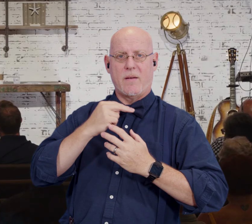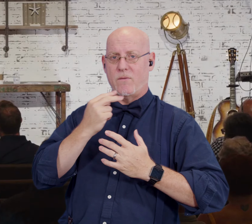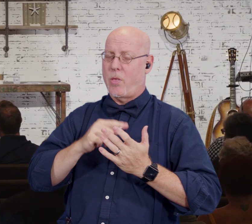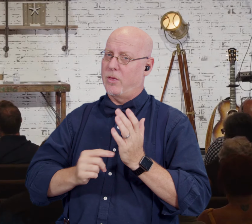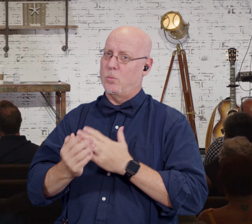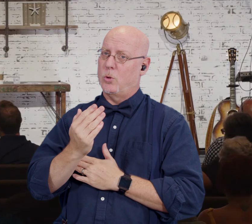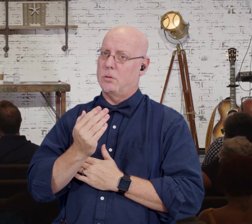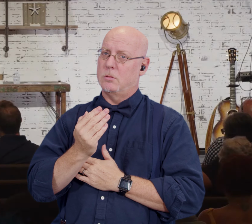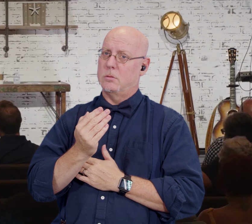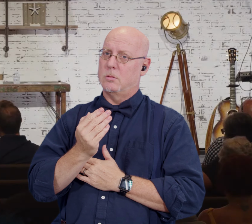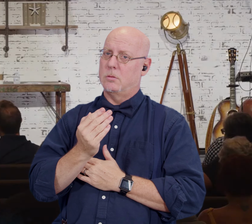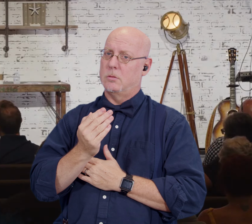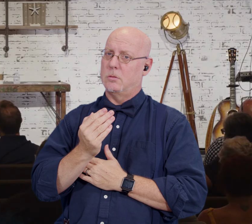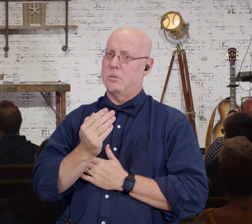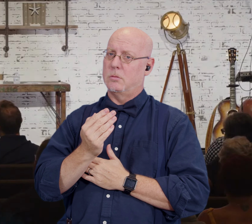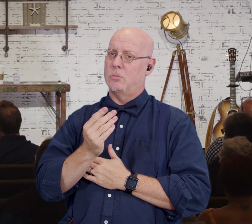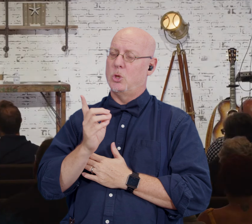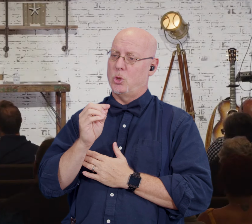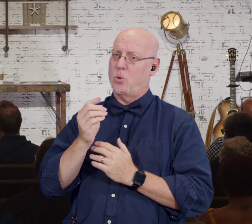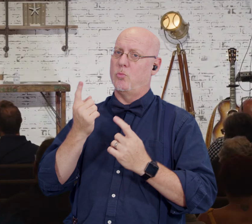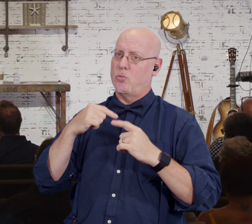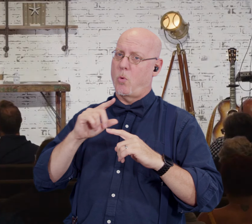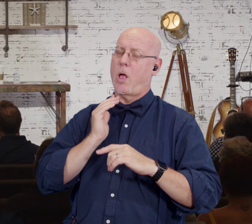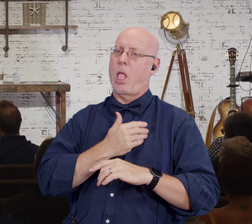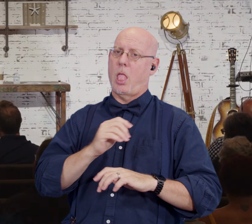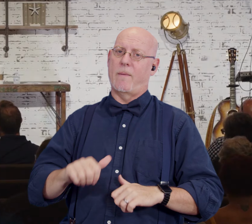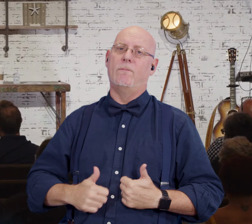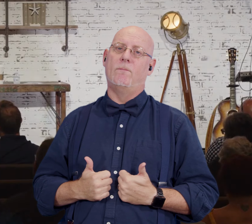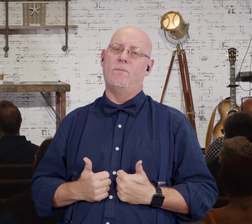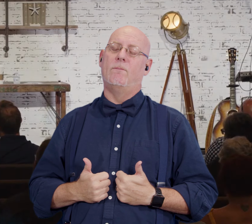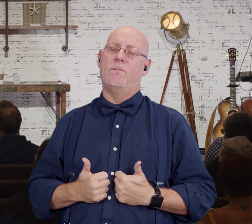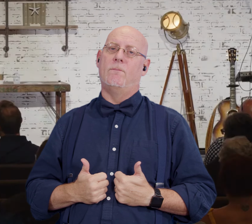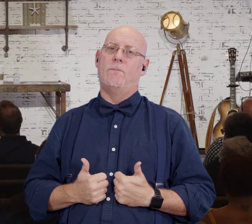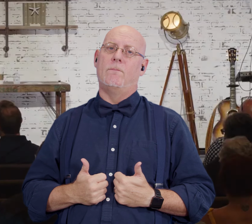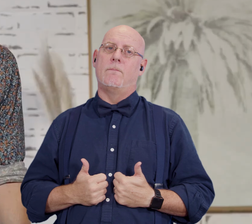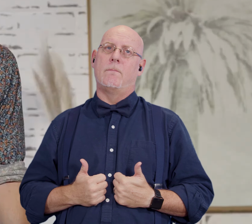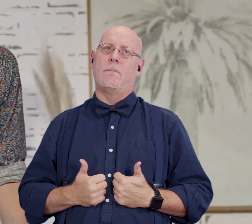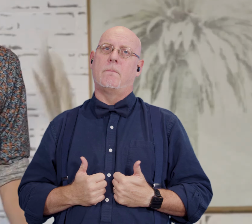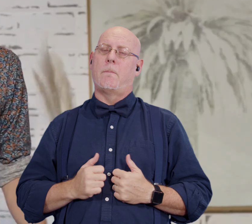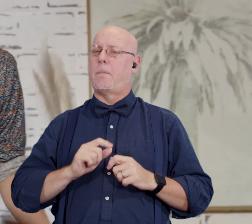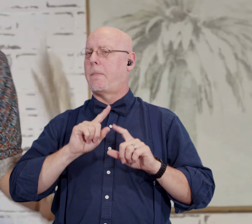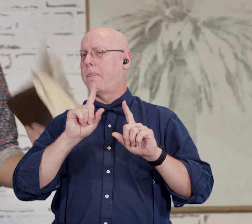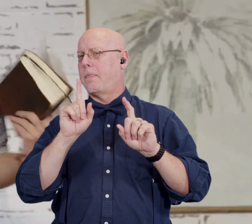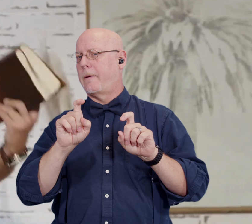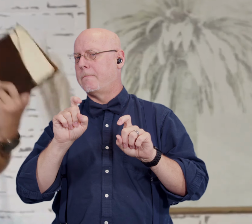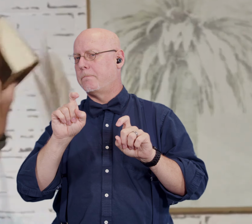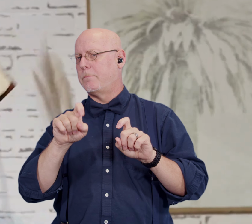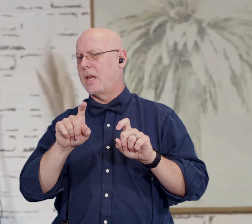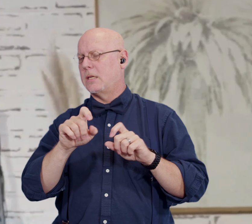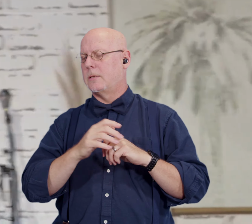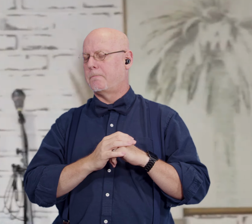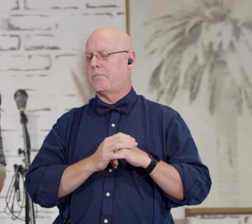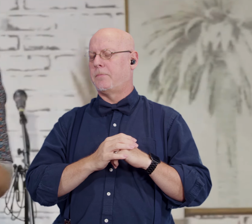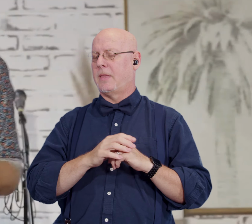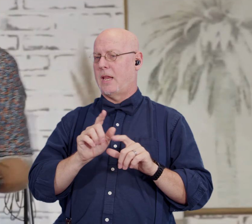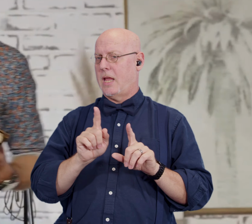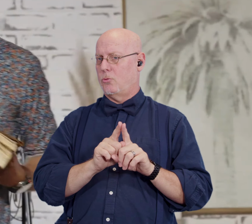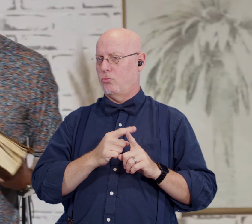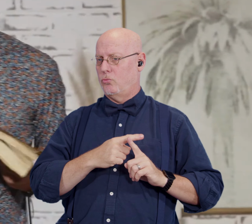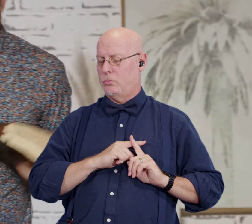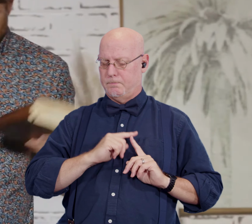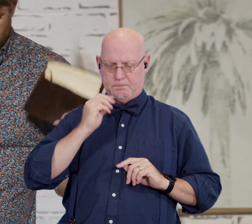obeying a voice this morning. We do throughout our lives. The question we have to ask as Christ